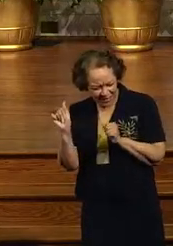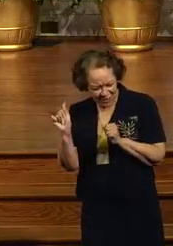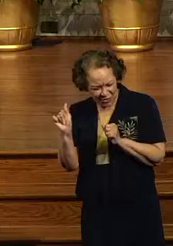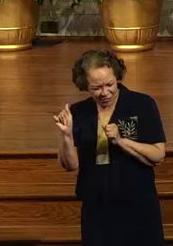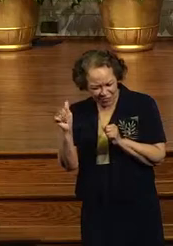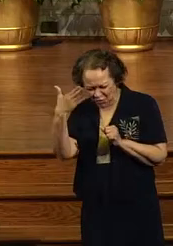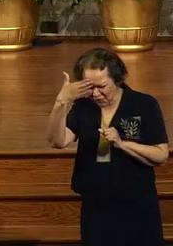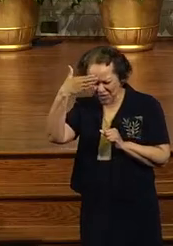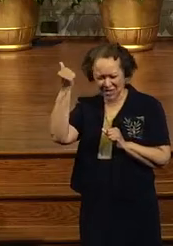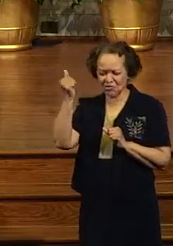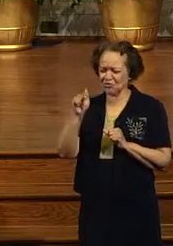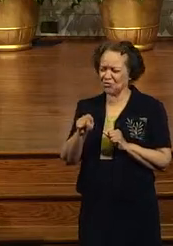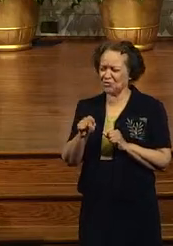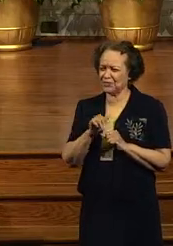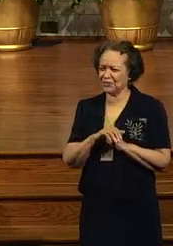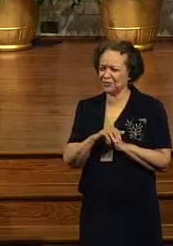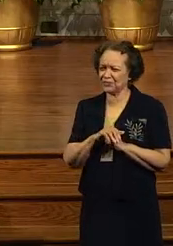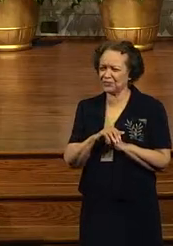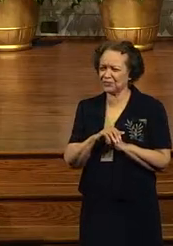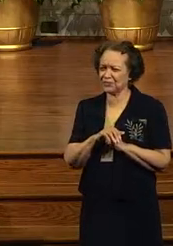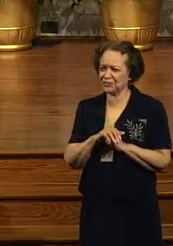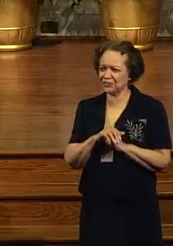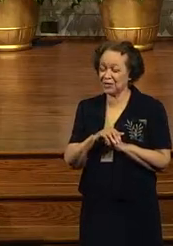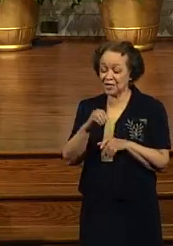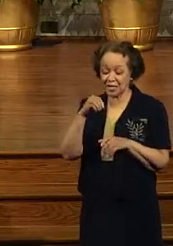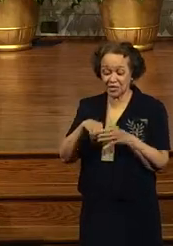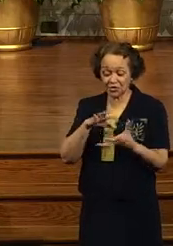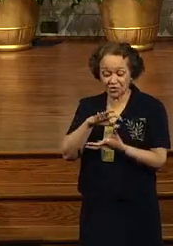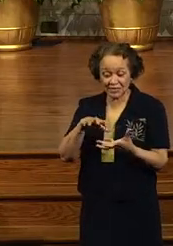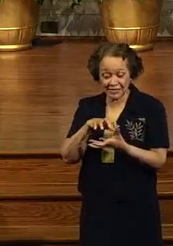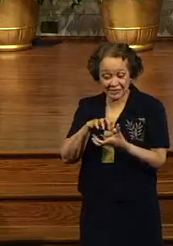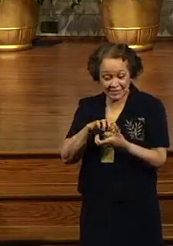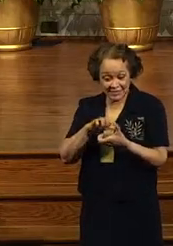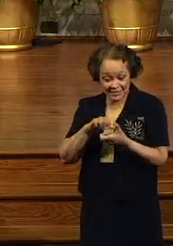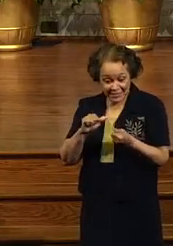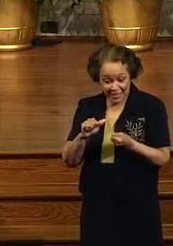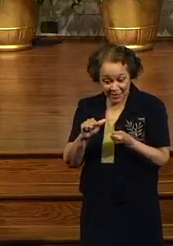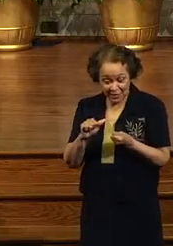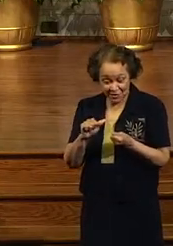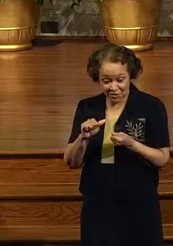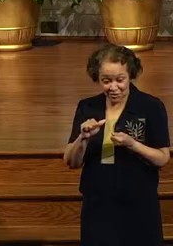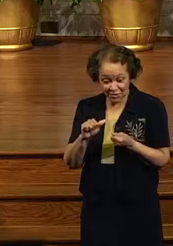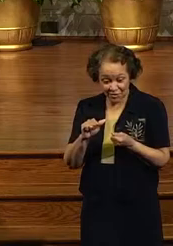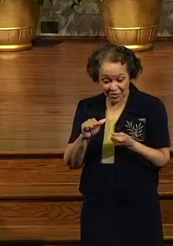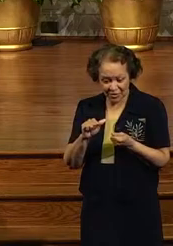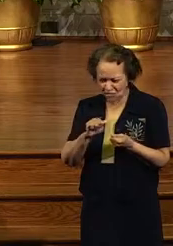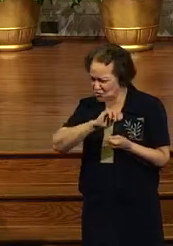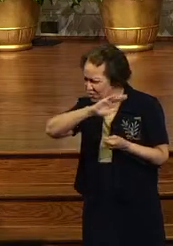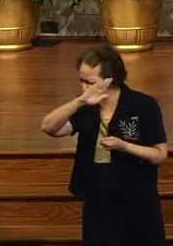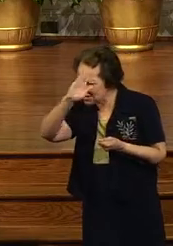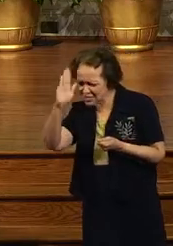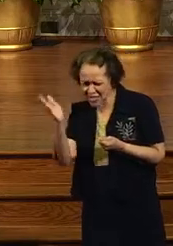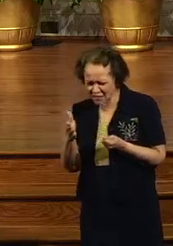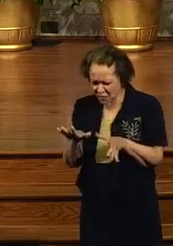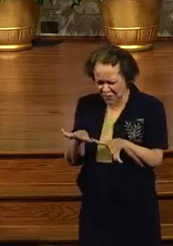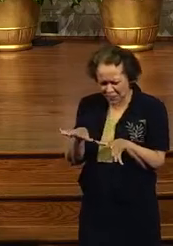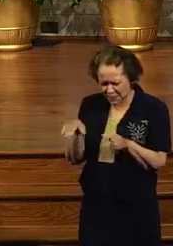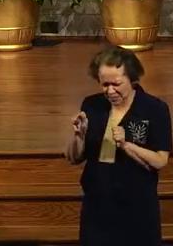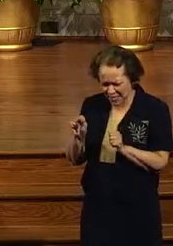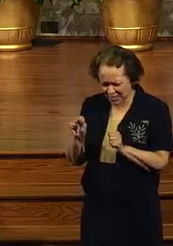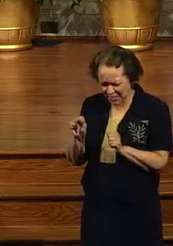nor forsake you. In your damaged state, you will never be abandoned by